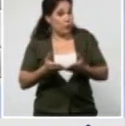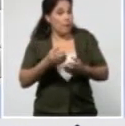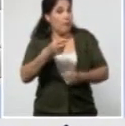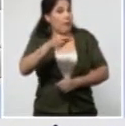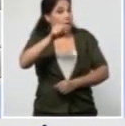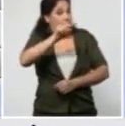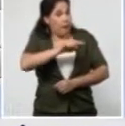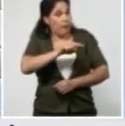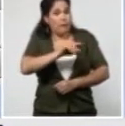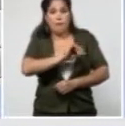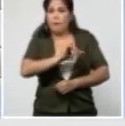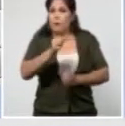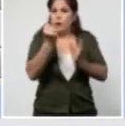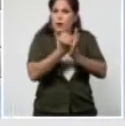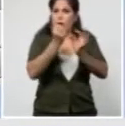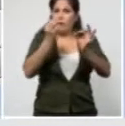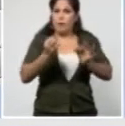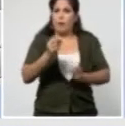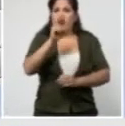11,801,805 confirmed cases,